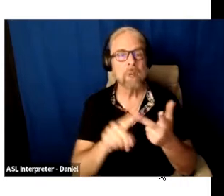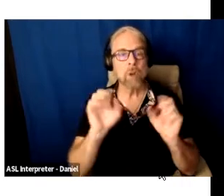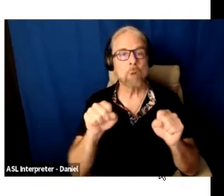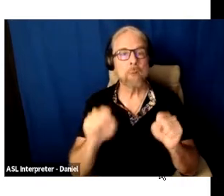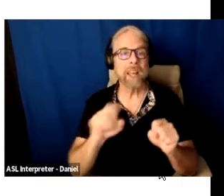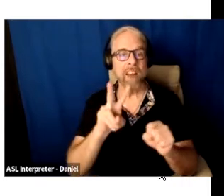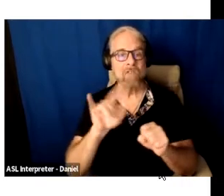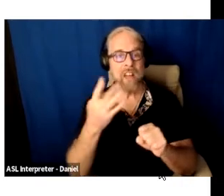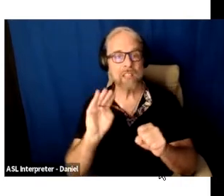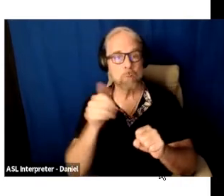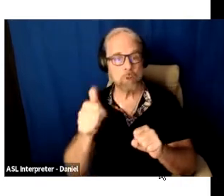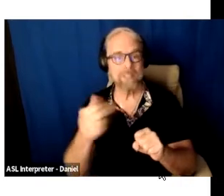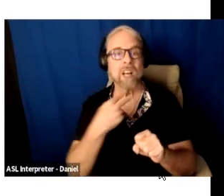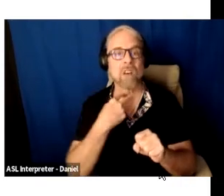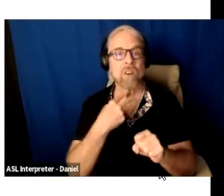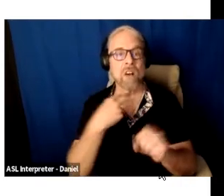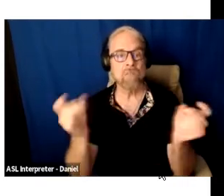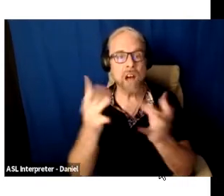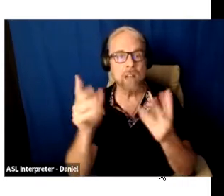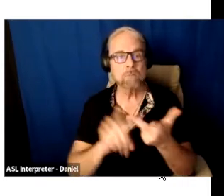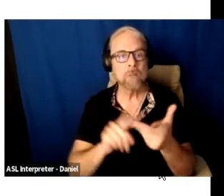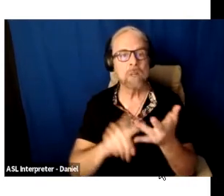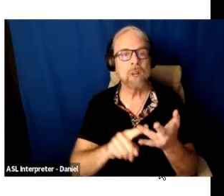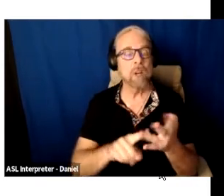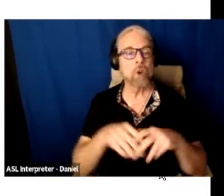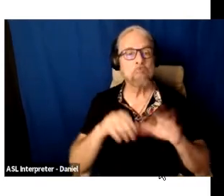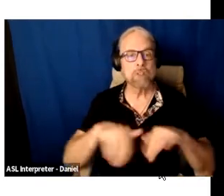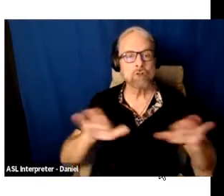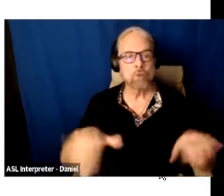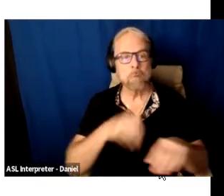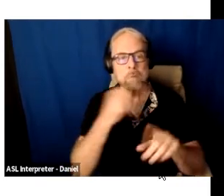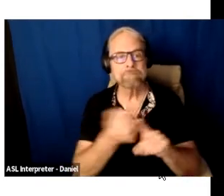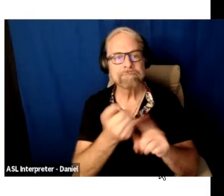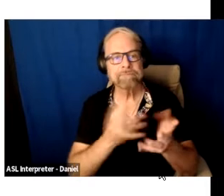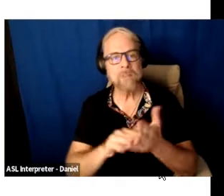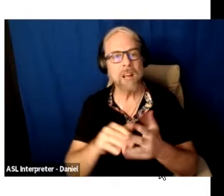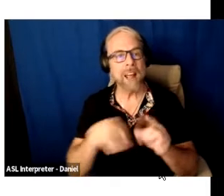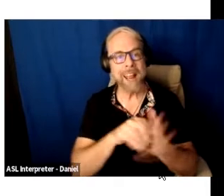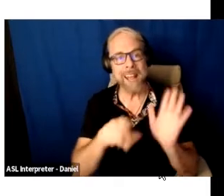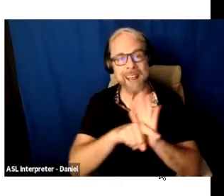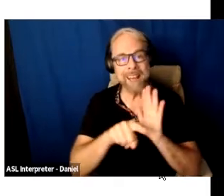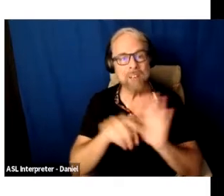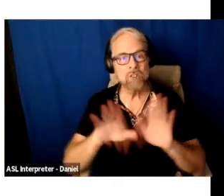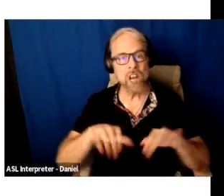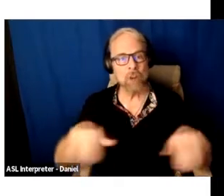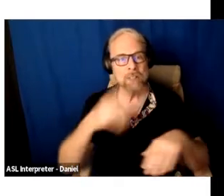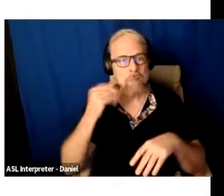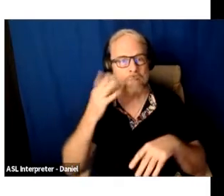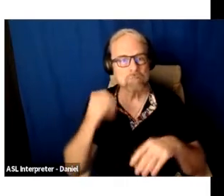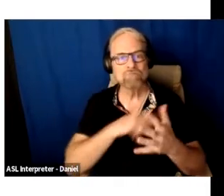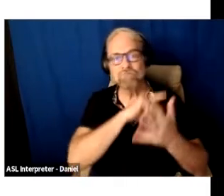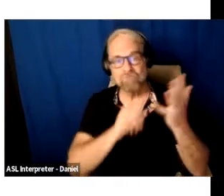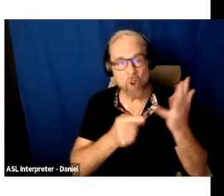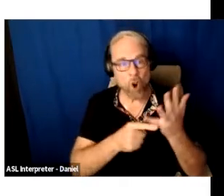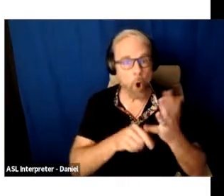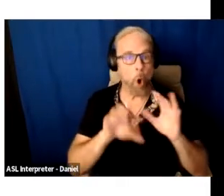victim of violence. It could be child maltreatment, adverse childhood experiences, all of these,